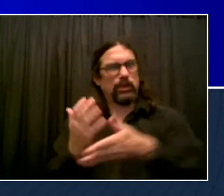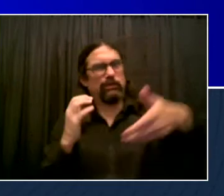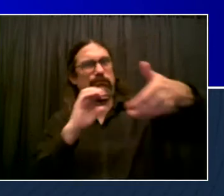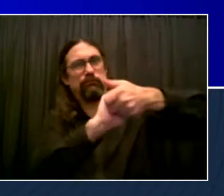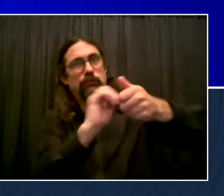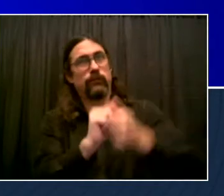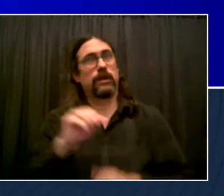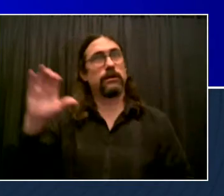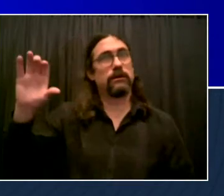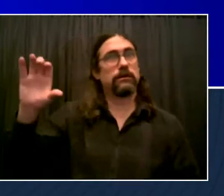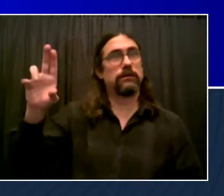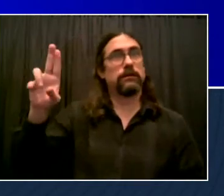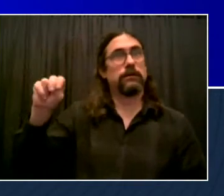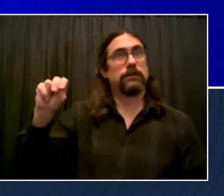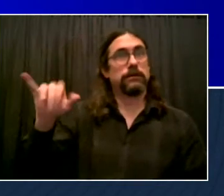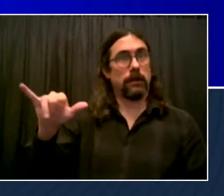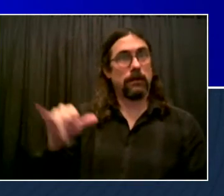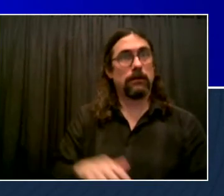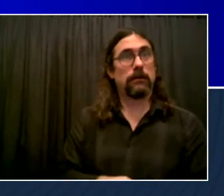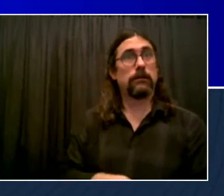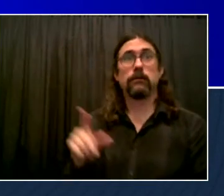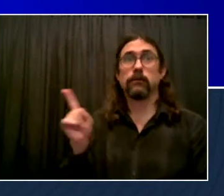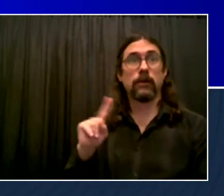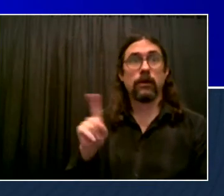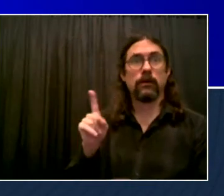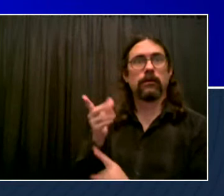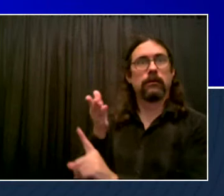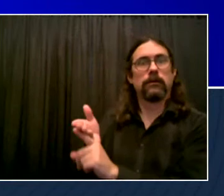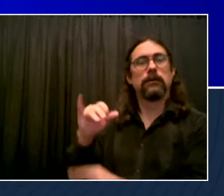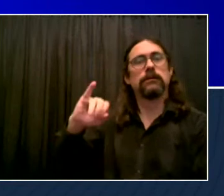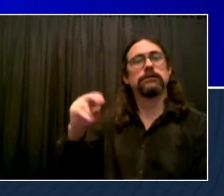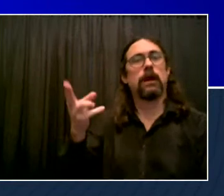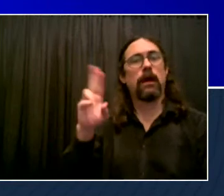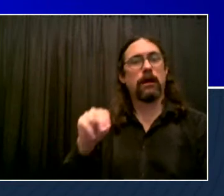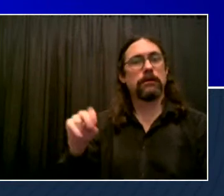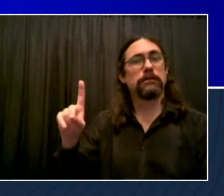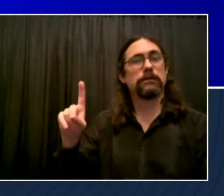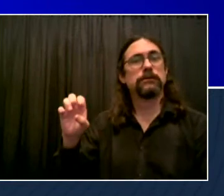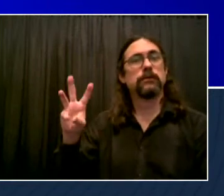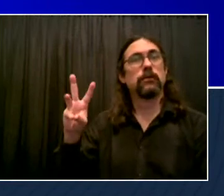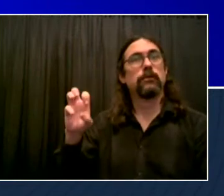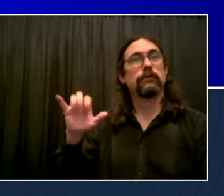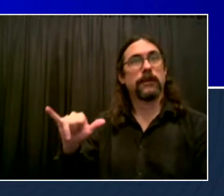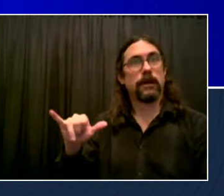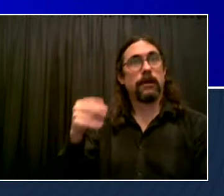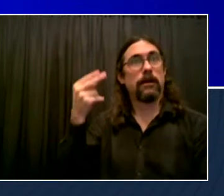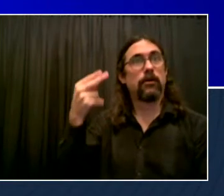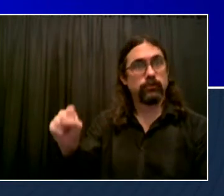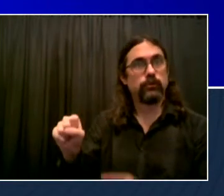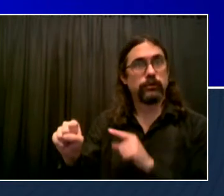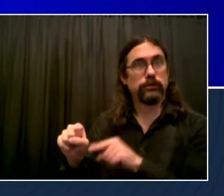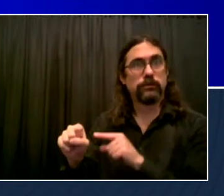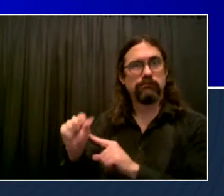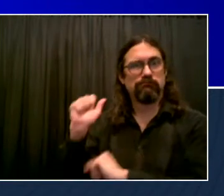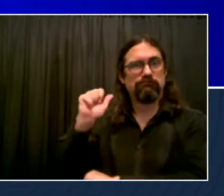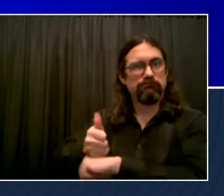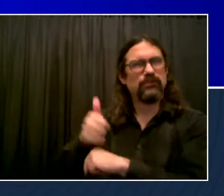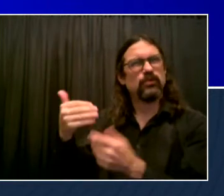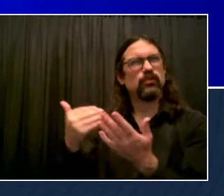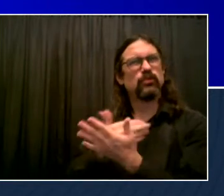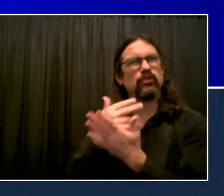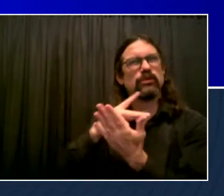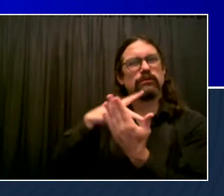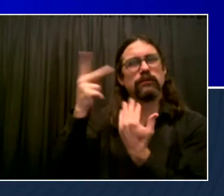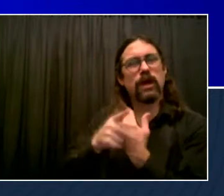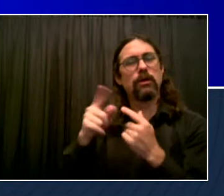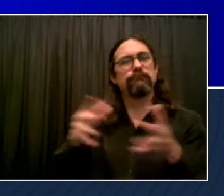get them ready, get them on the fast track to become teachers, to bring up the next generation. Listen, amazing career teaching in New